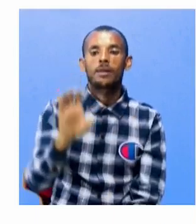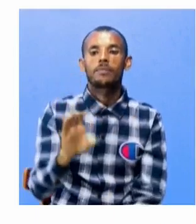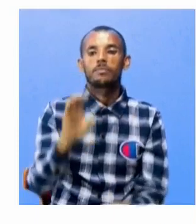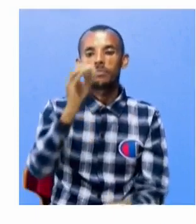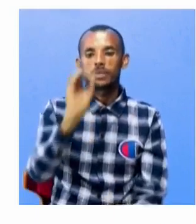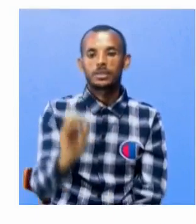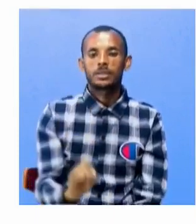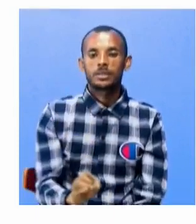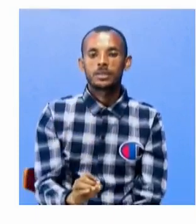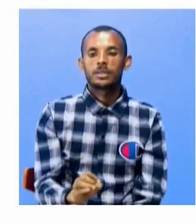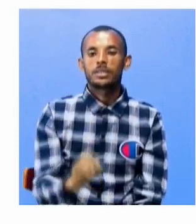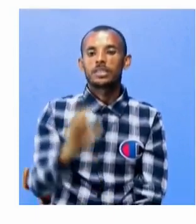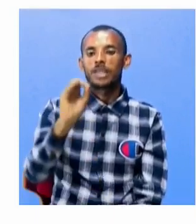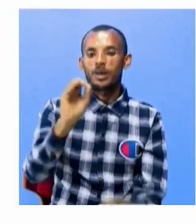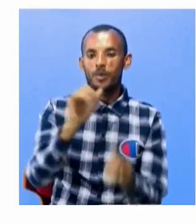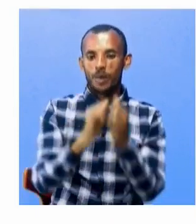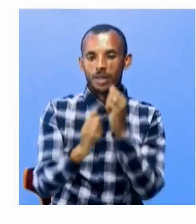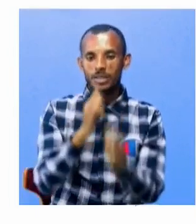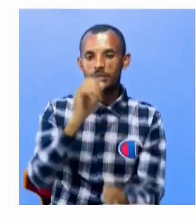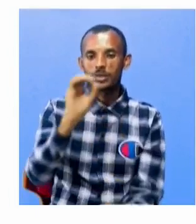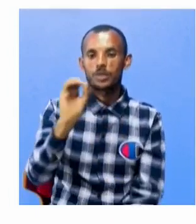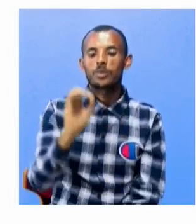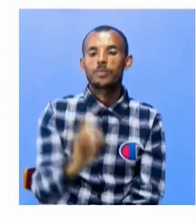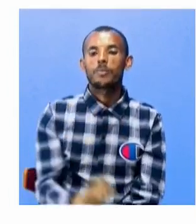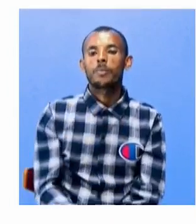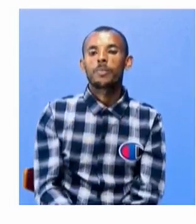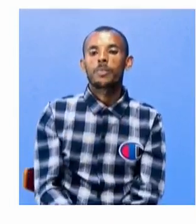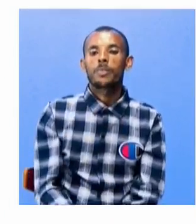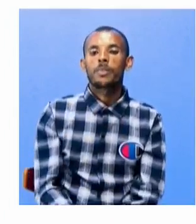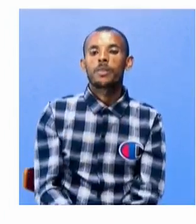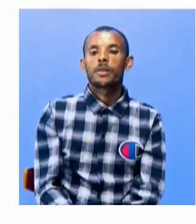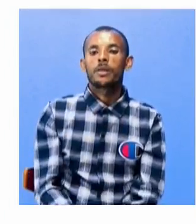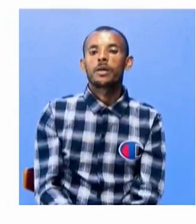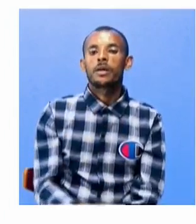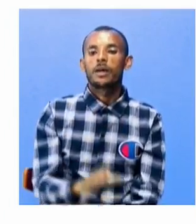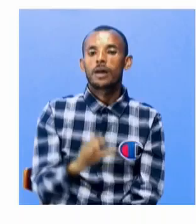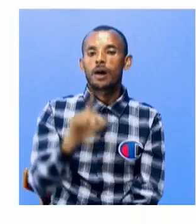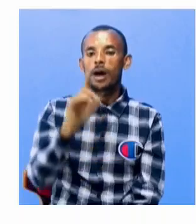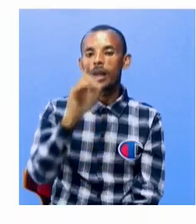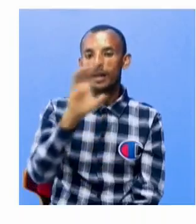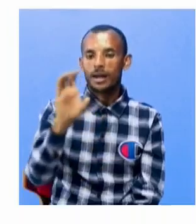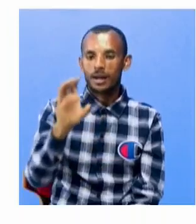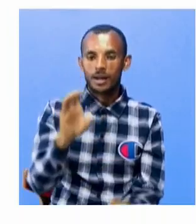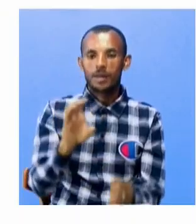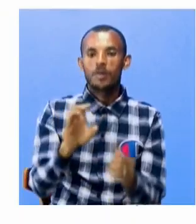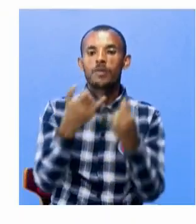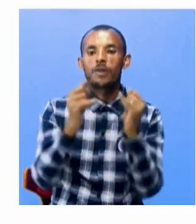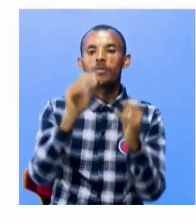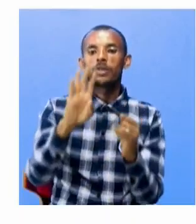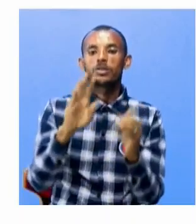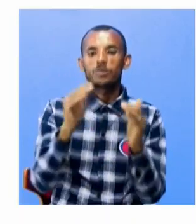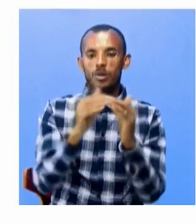100%. 0 with 0 cancel out, and 100 over 4,